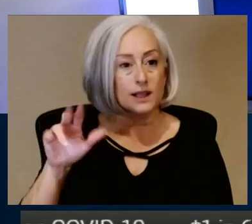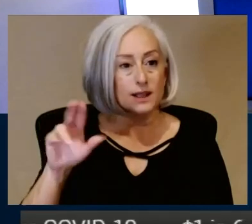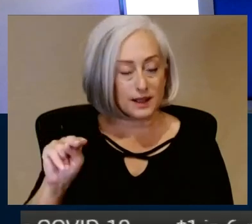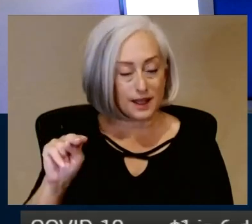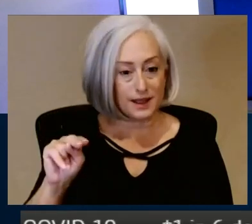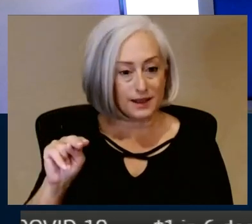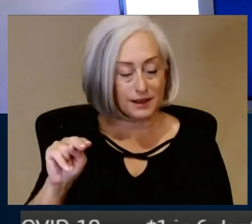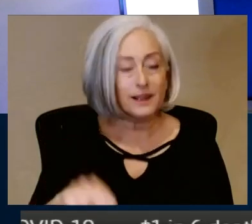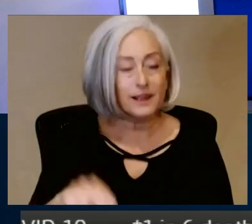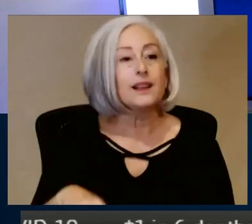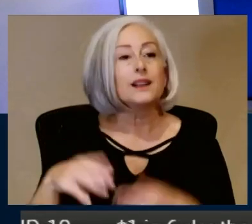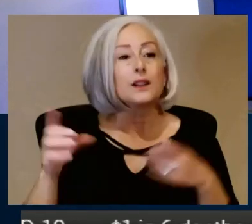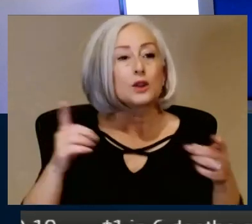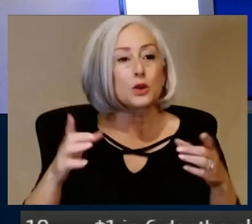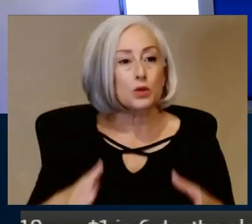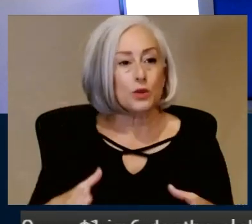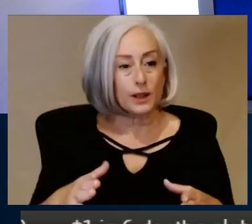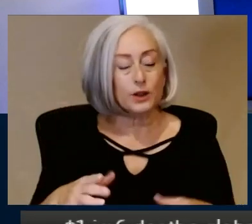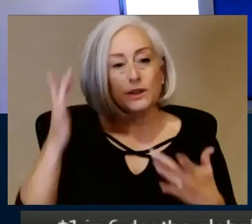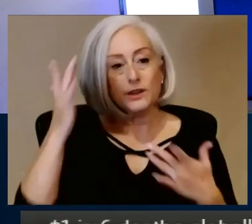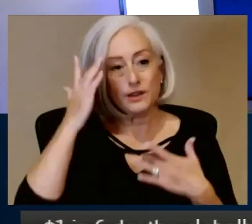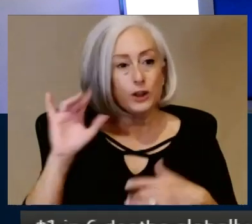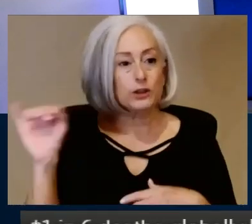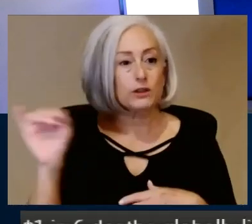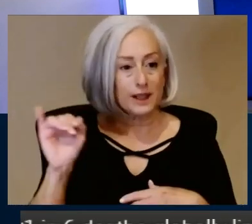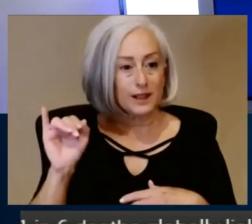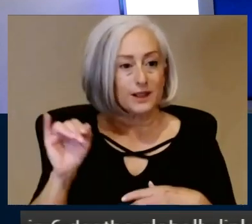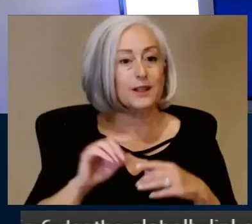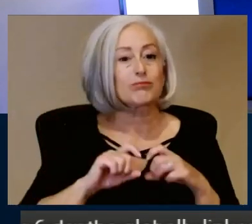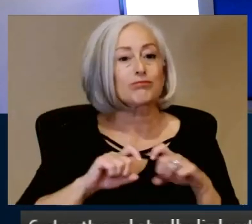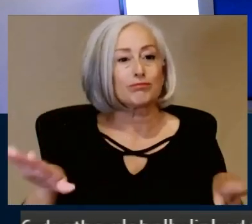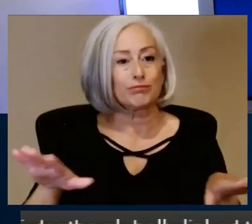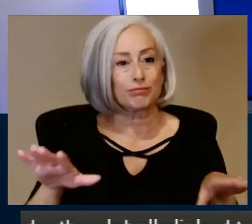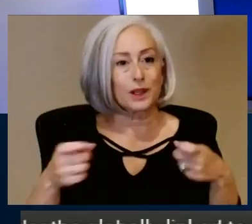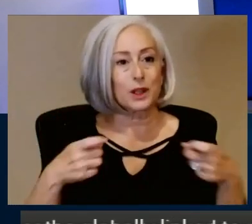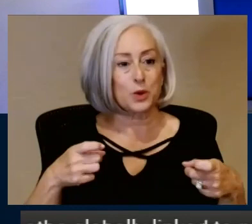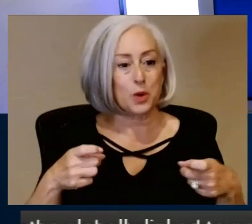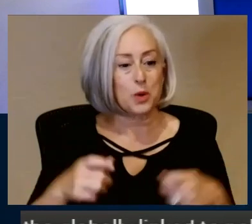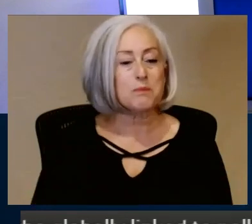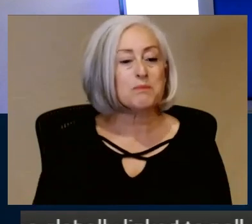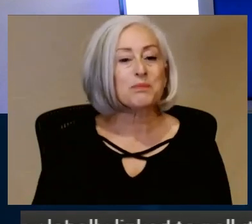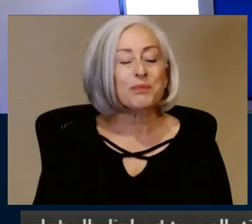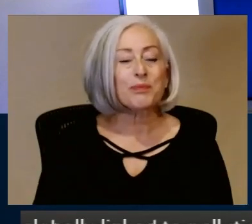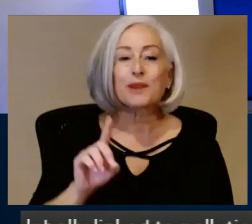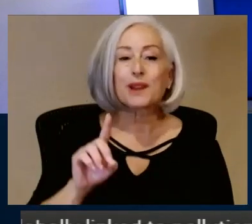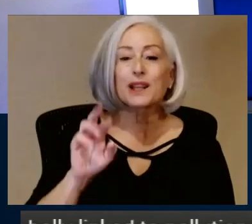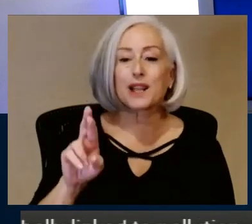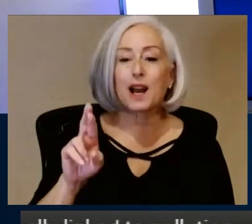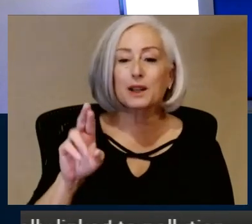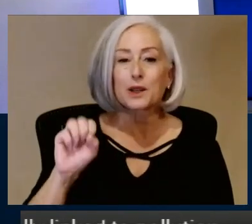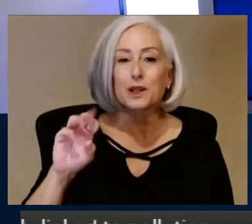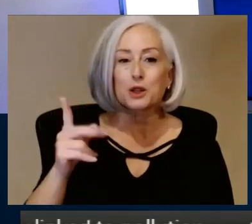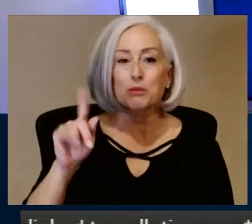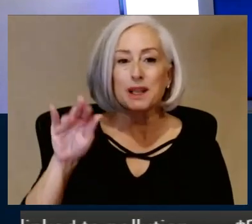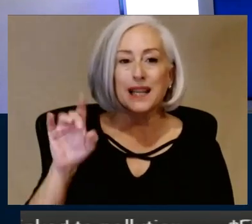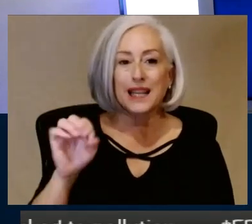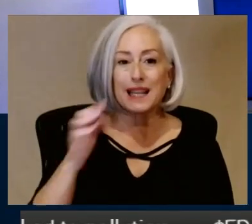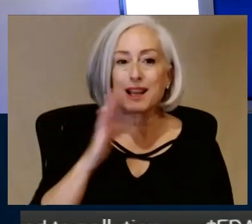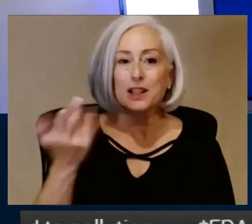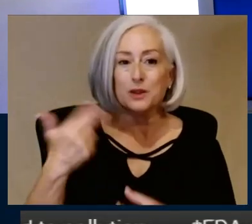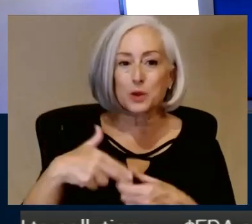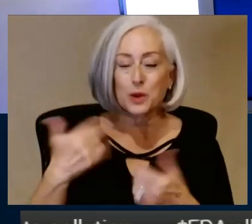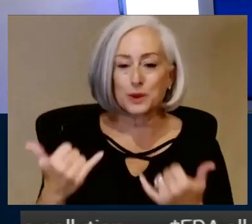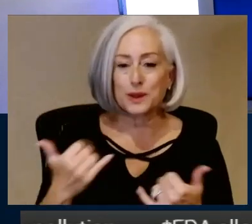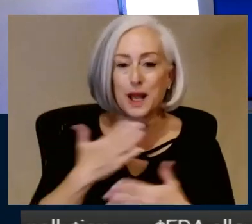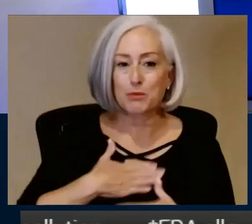morning to both of you. Hi. Hi. Dr. Schmidtke, thank you for being with us. We appreciate it. Always good to